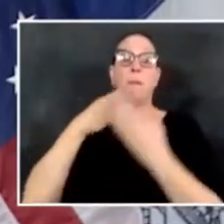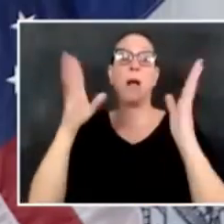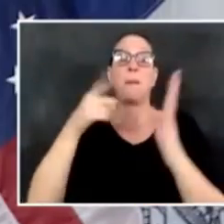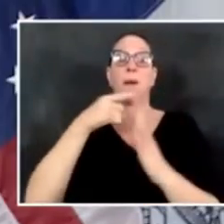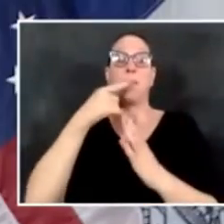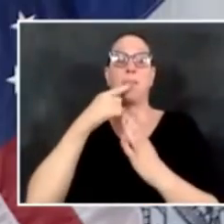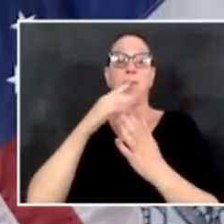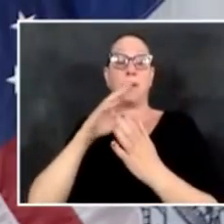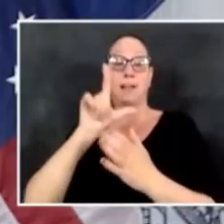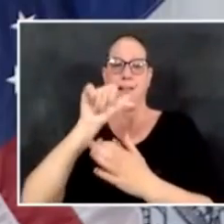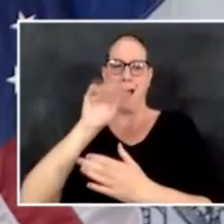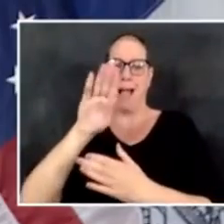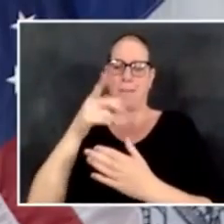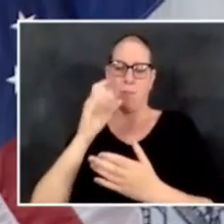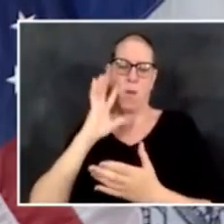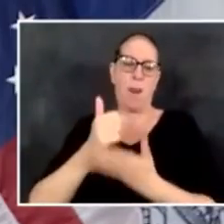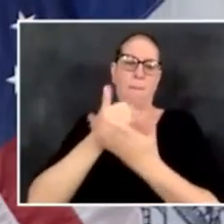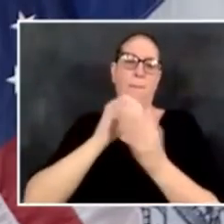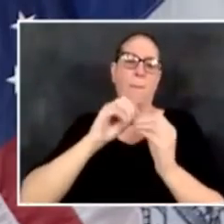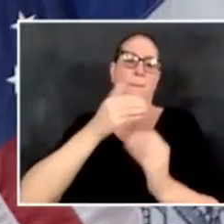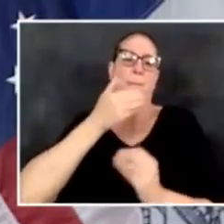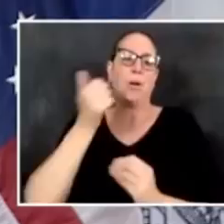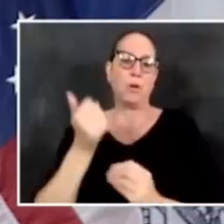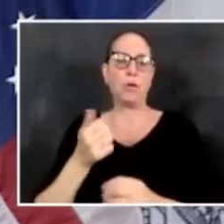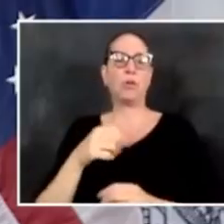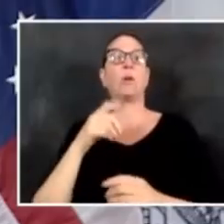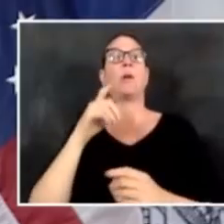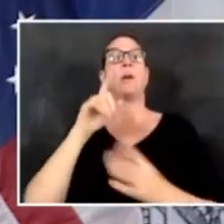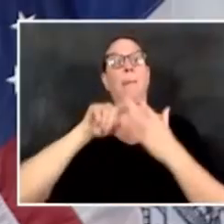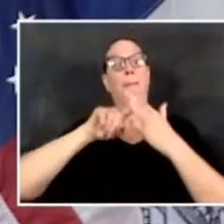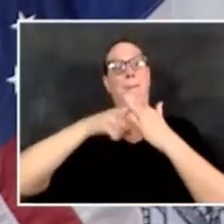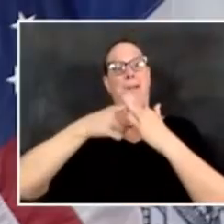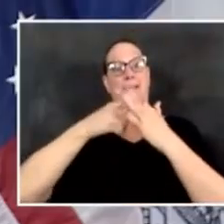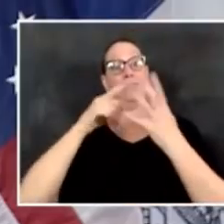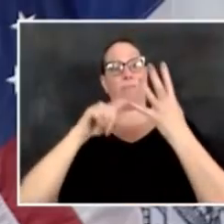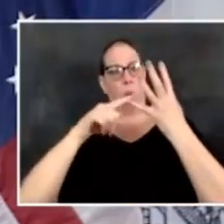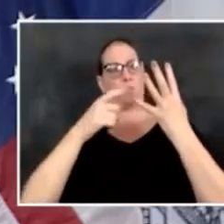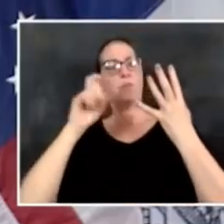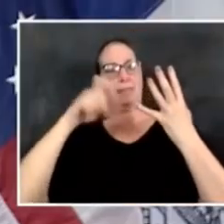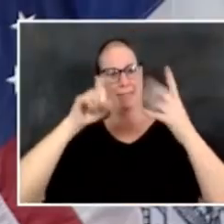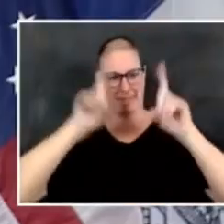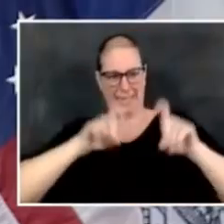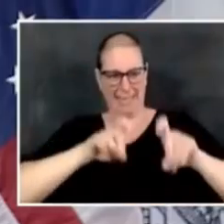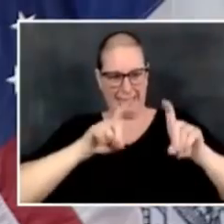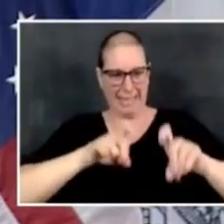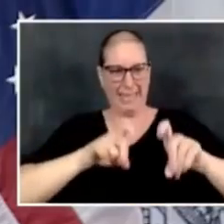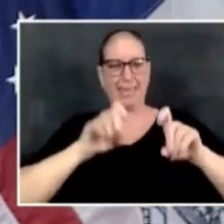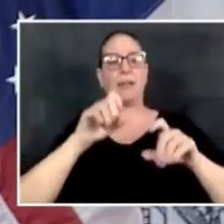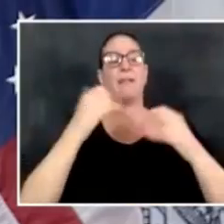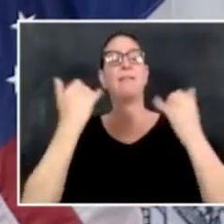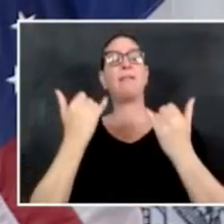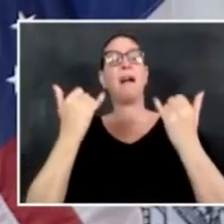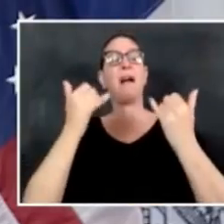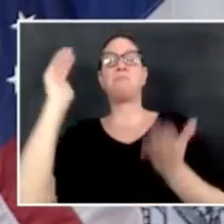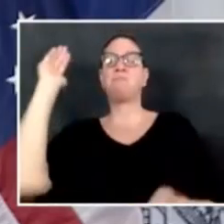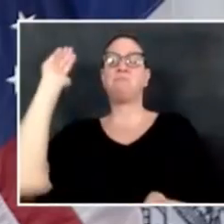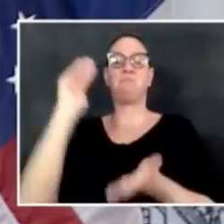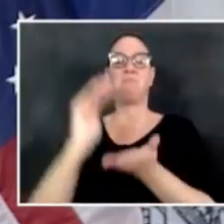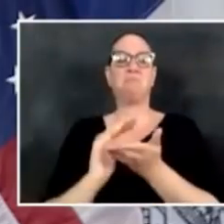knew. Now it's an exceedingly small percentage, and it's more volatile because it is such a small percentage, it is such a small sample